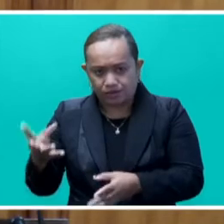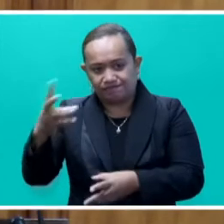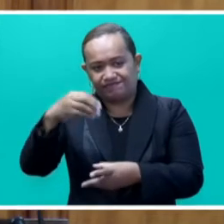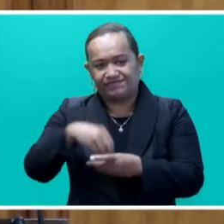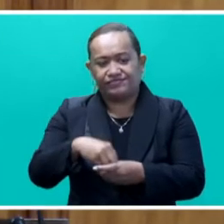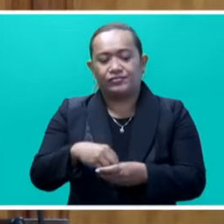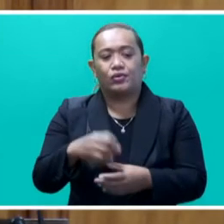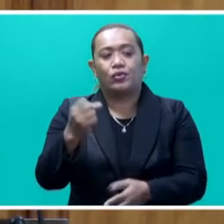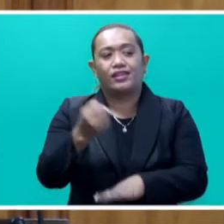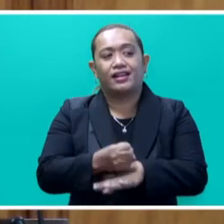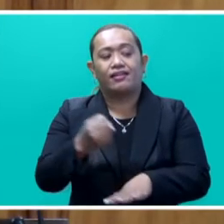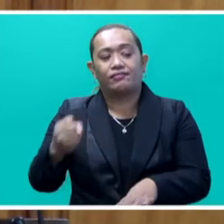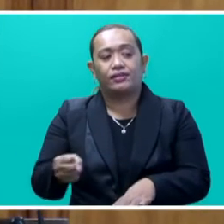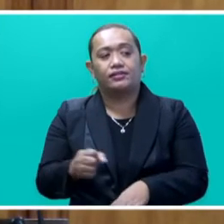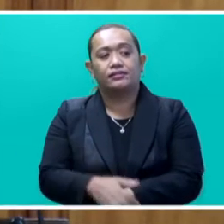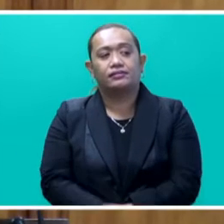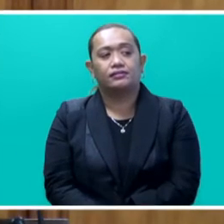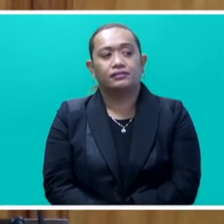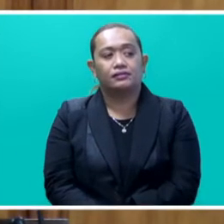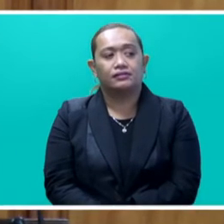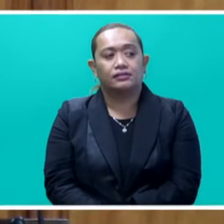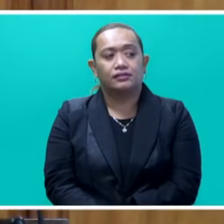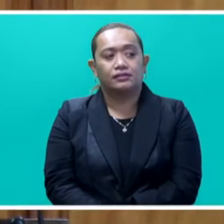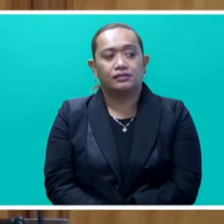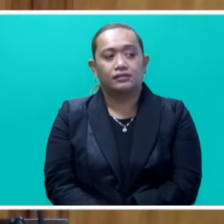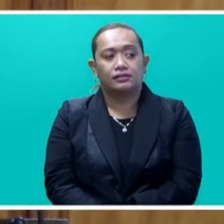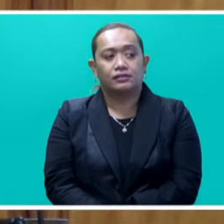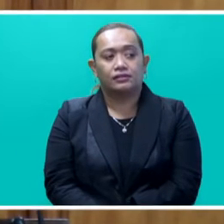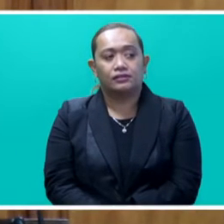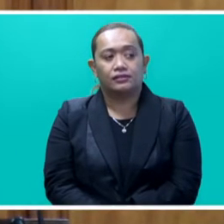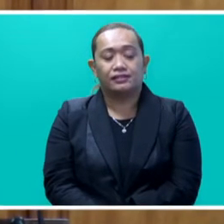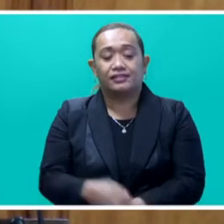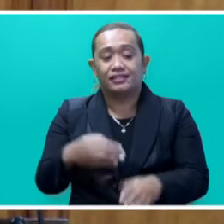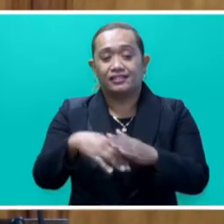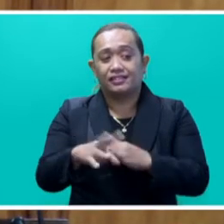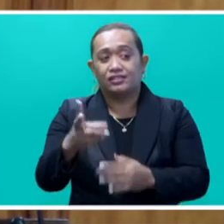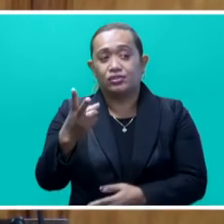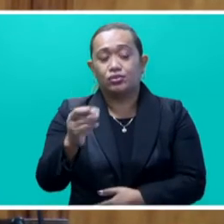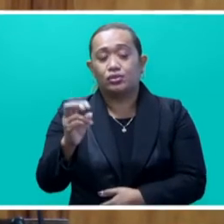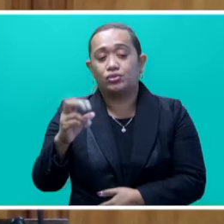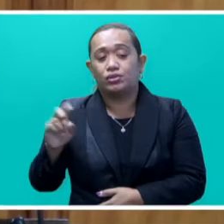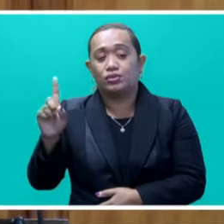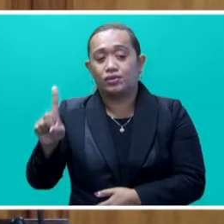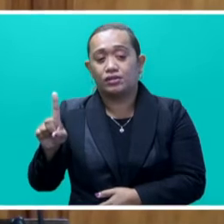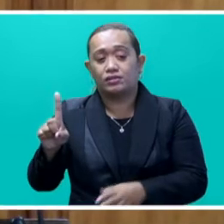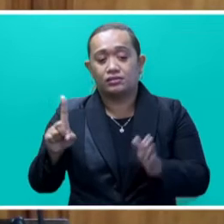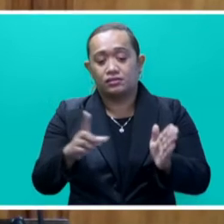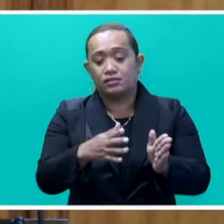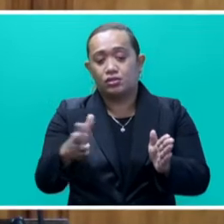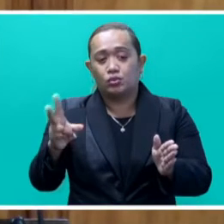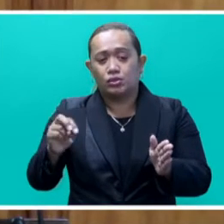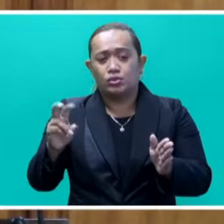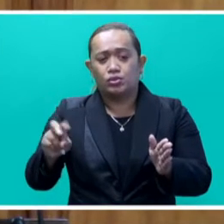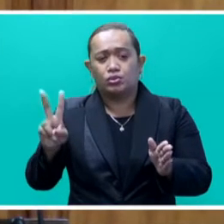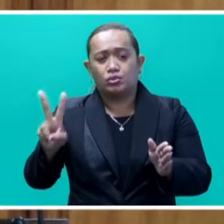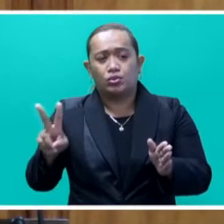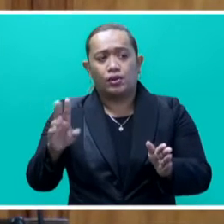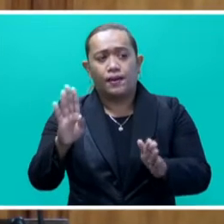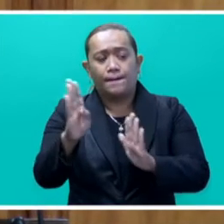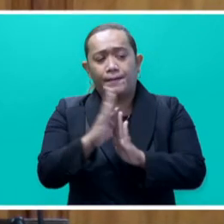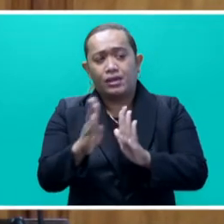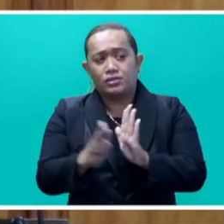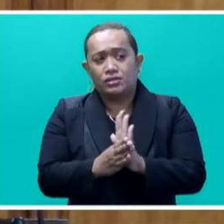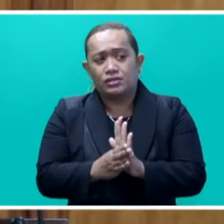invest in the agricultural sector. In the 2021-2022 budget, the Ministry of Agriculture has been